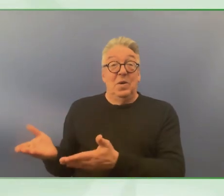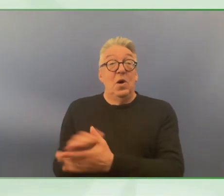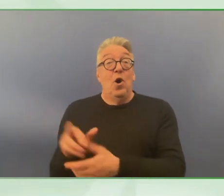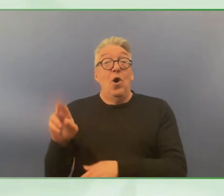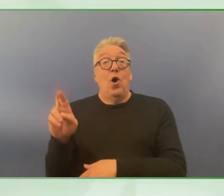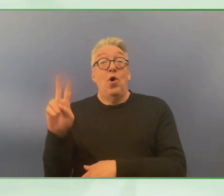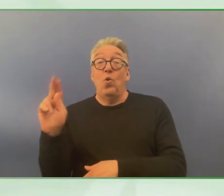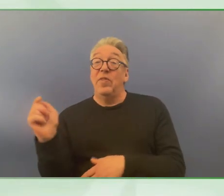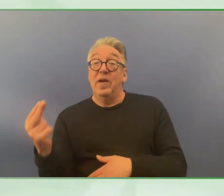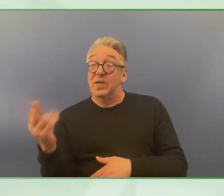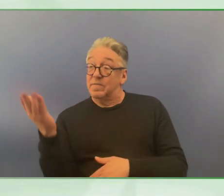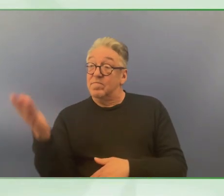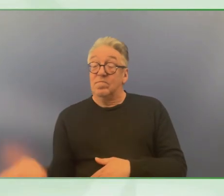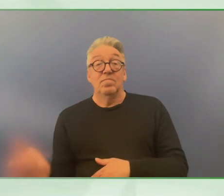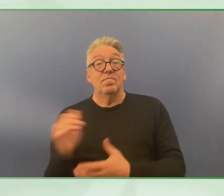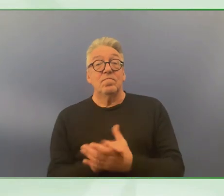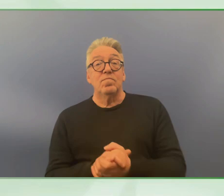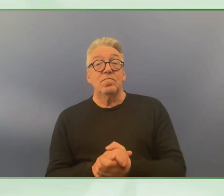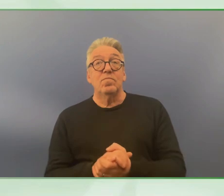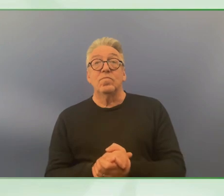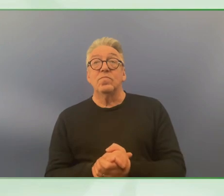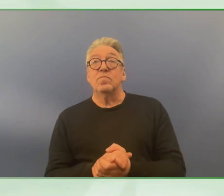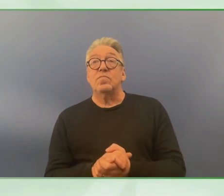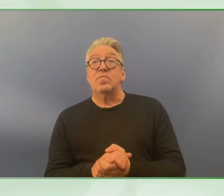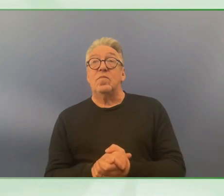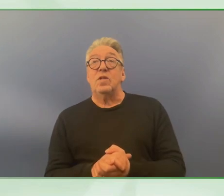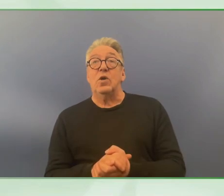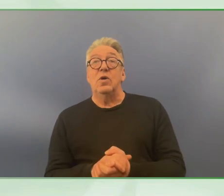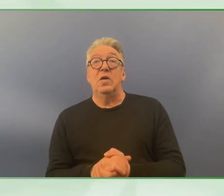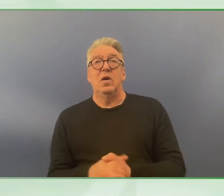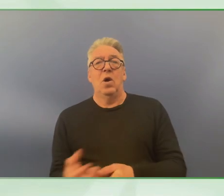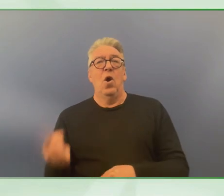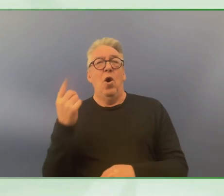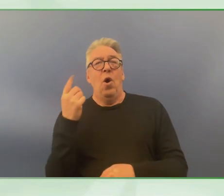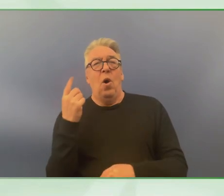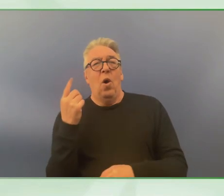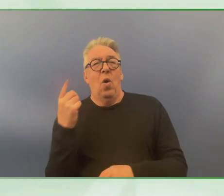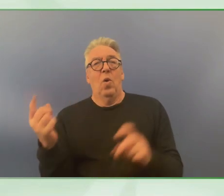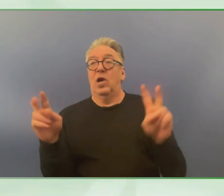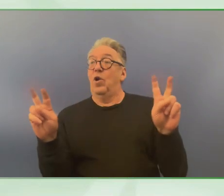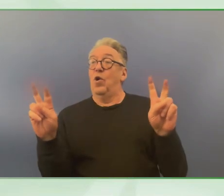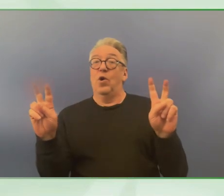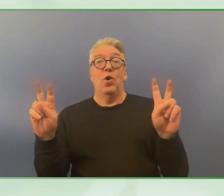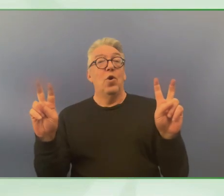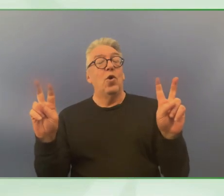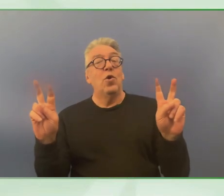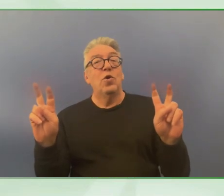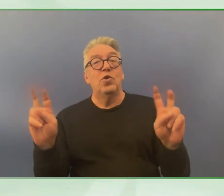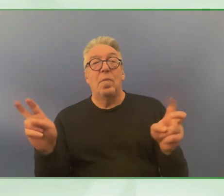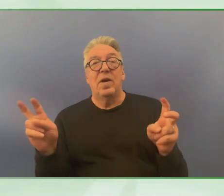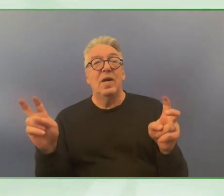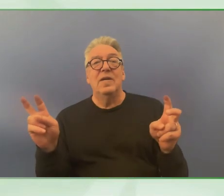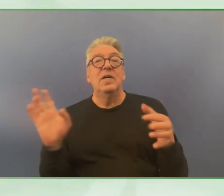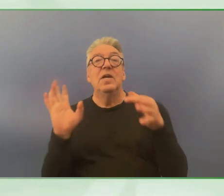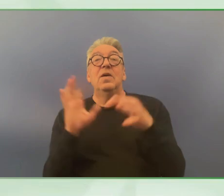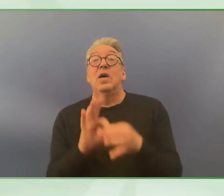one of the topics that was highlighted, and I mentioned earlier in our white paper, was around storytelling.